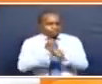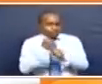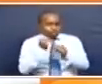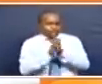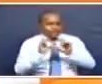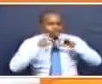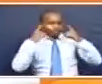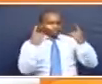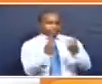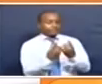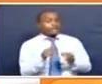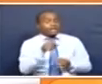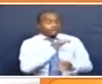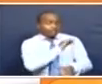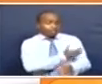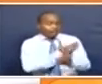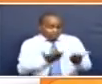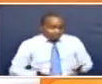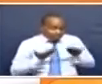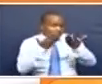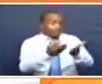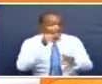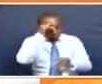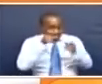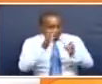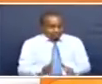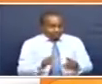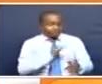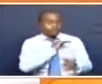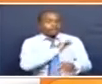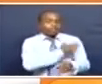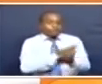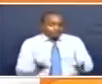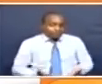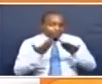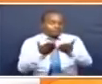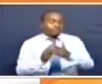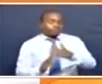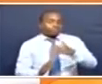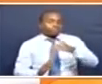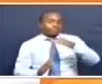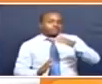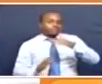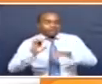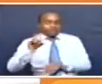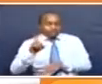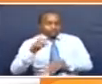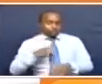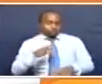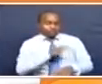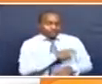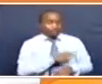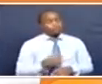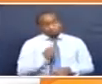That is a power that has been given to the governor. It is a power that has been given to the county executive committee. Mm-hmm. I wish that the governors would first